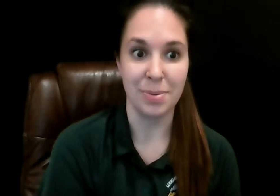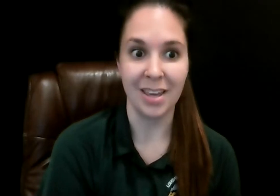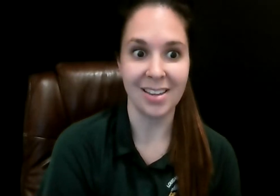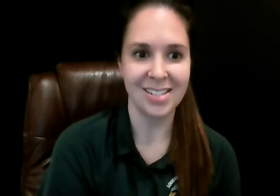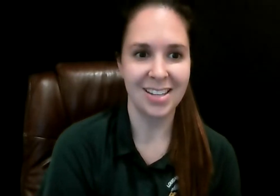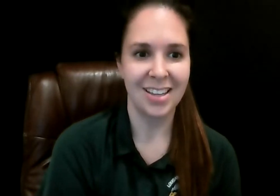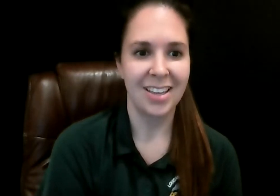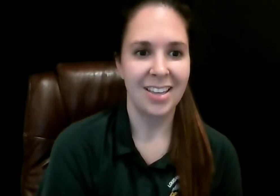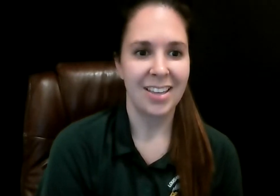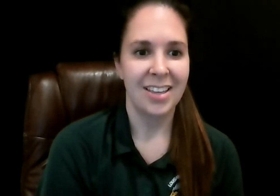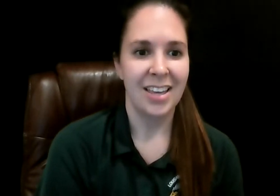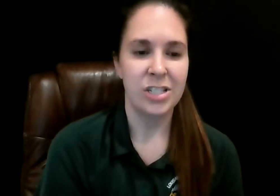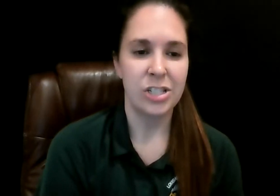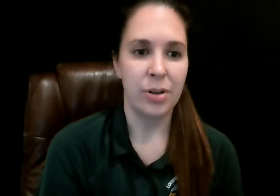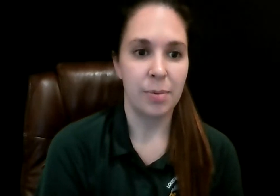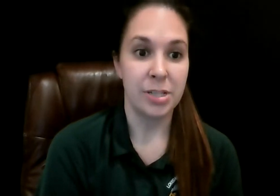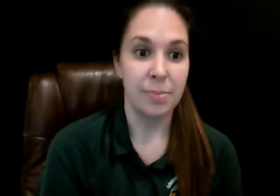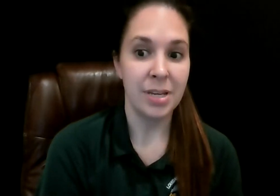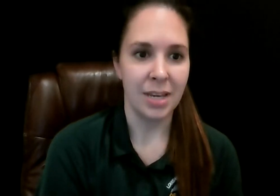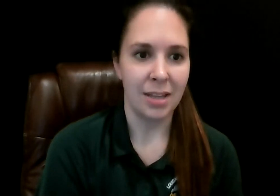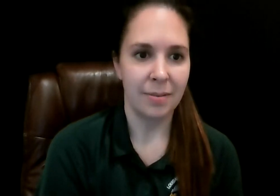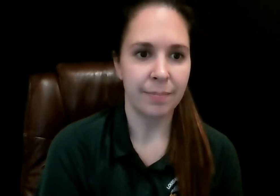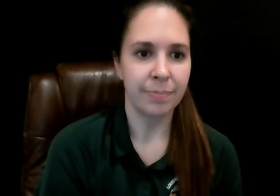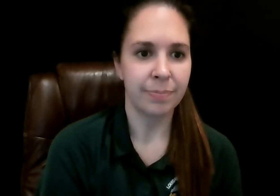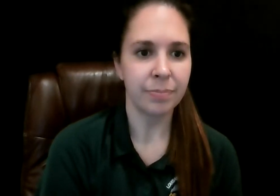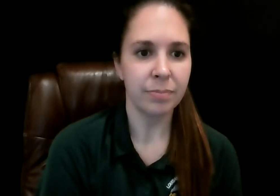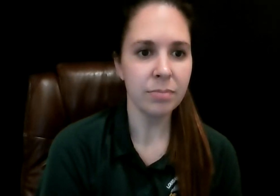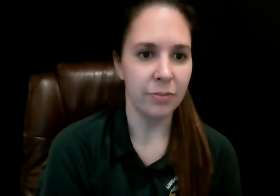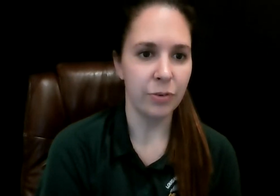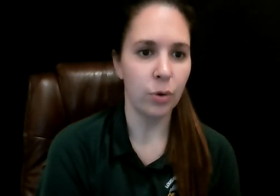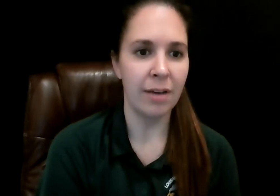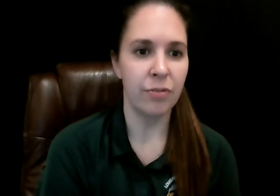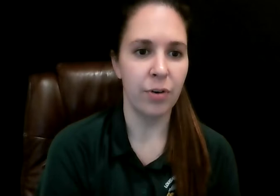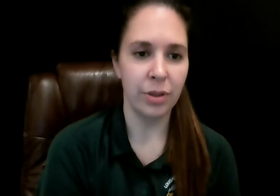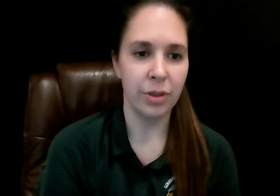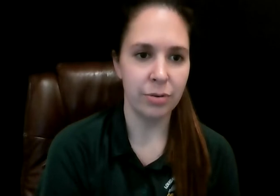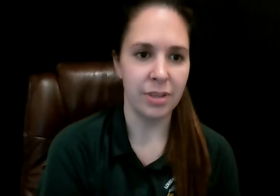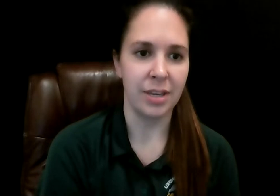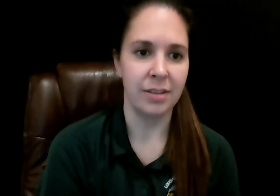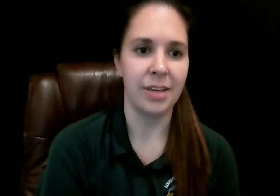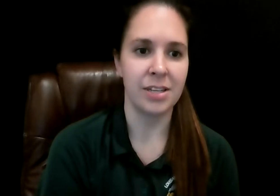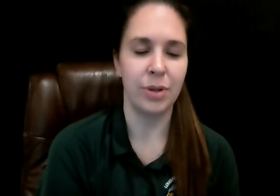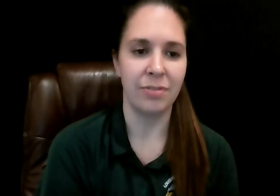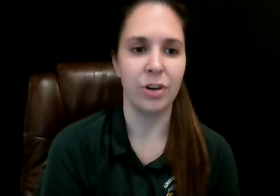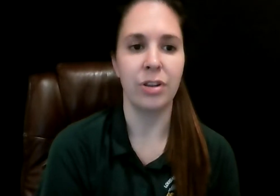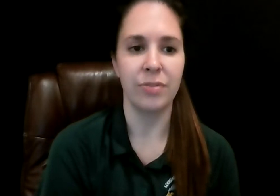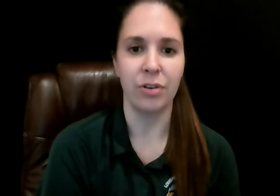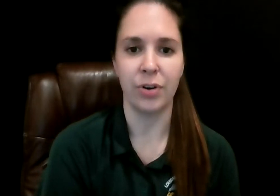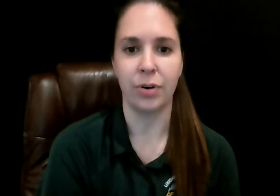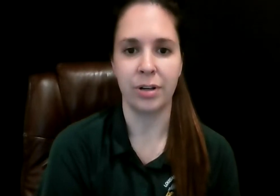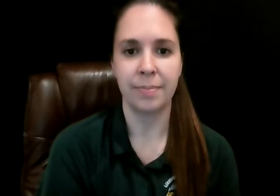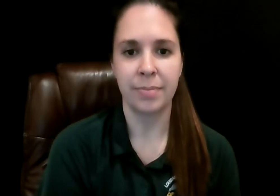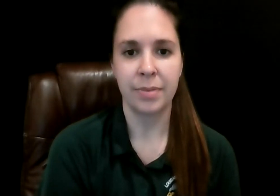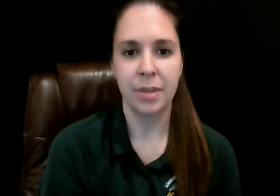has GPS. And so it's almost immediate. If you don't have a phone with you, then yes, you would have to go to the